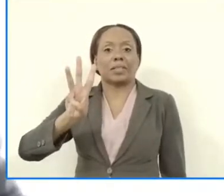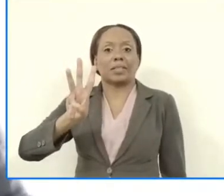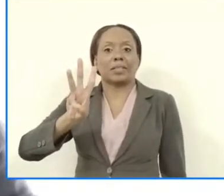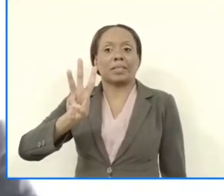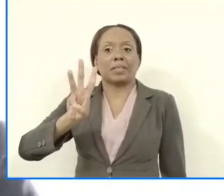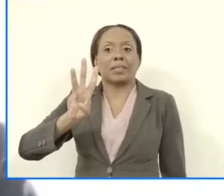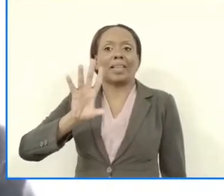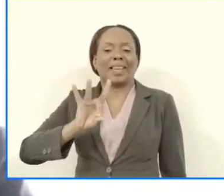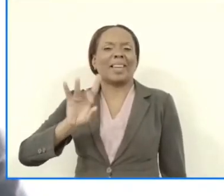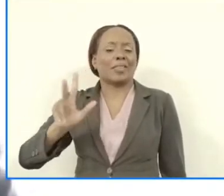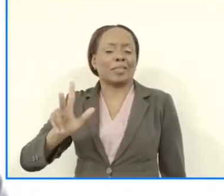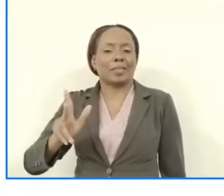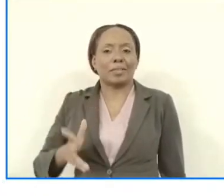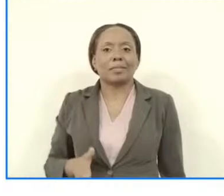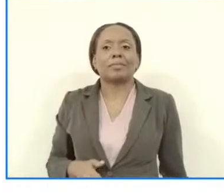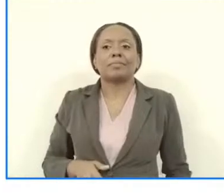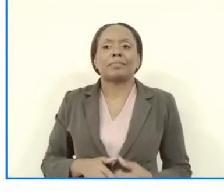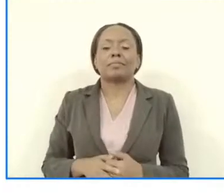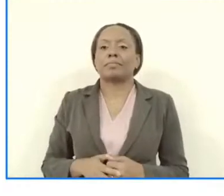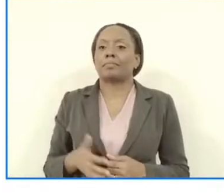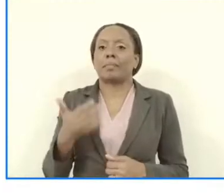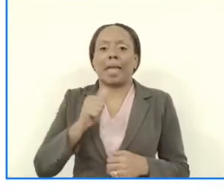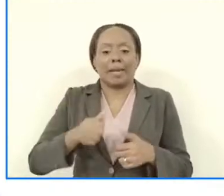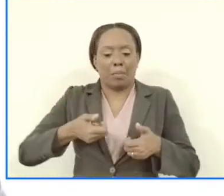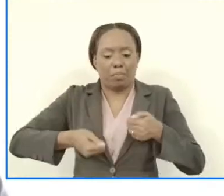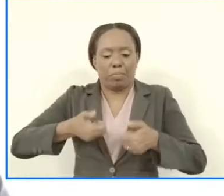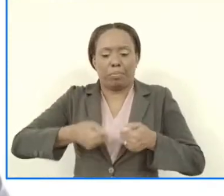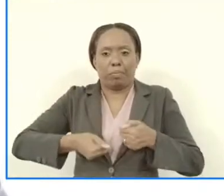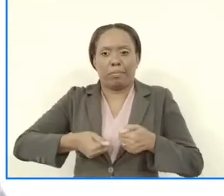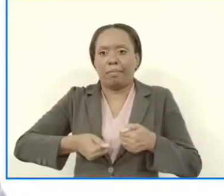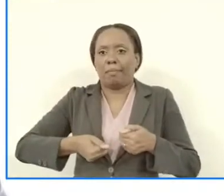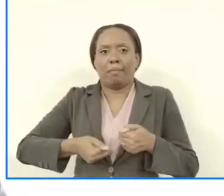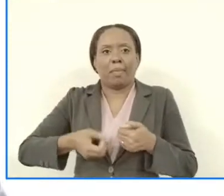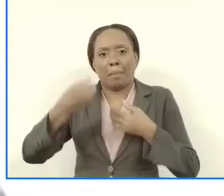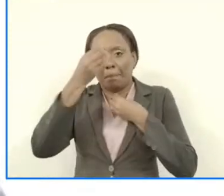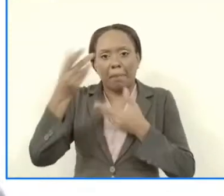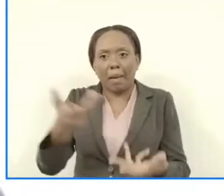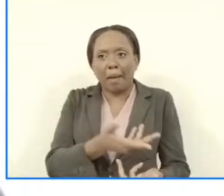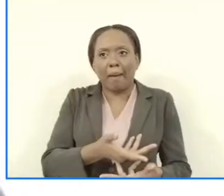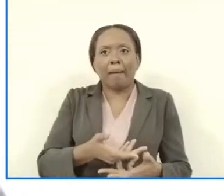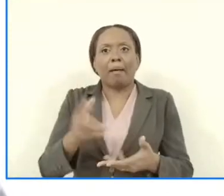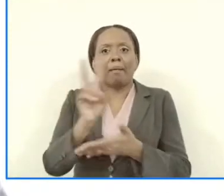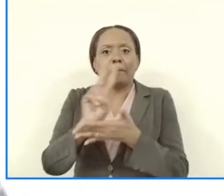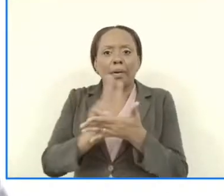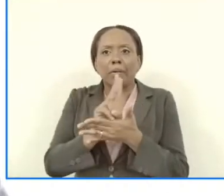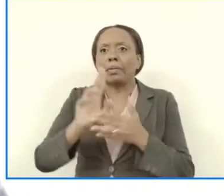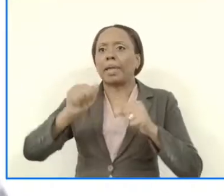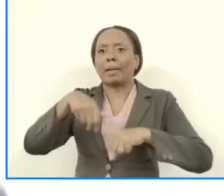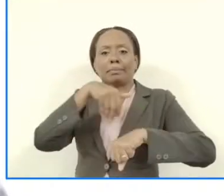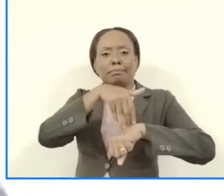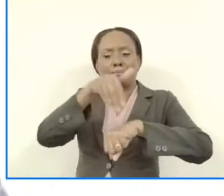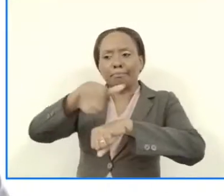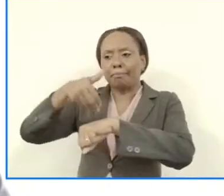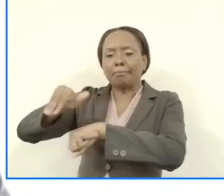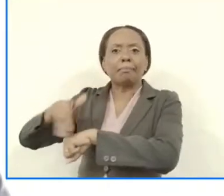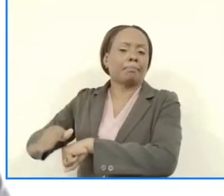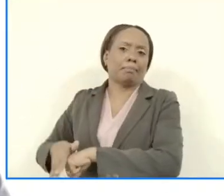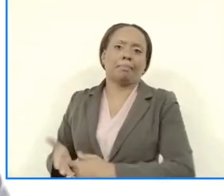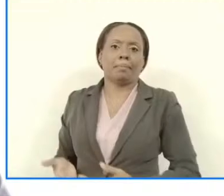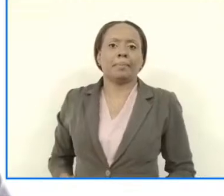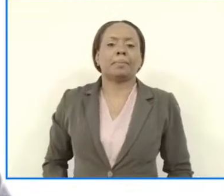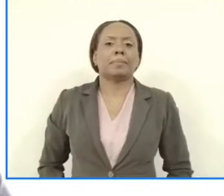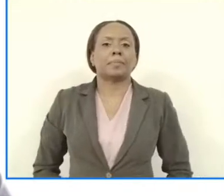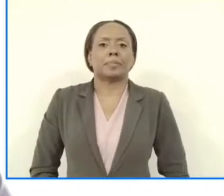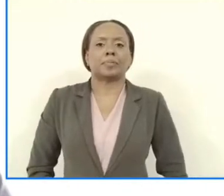836-4683, just to ensure that any messages, texts, or videos that you need to send can reach us for us to address